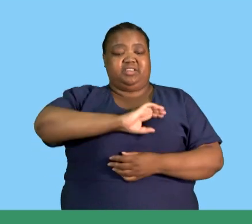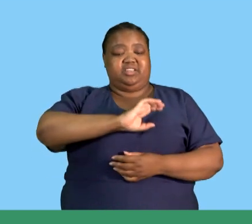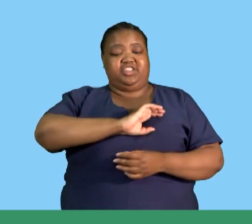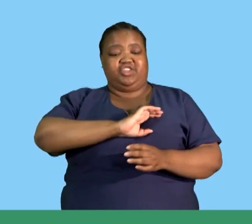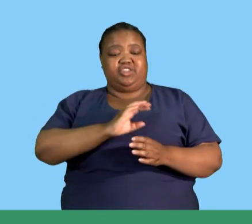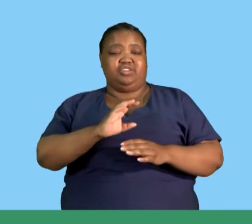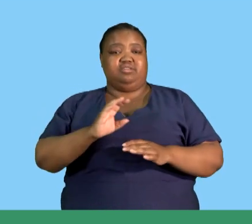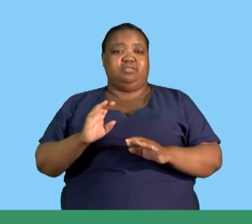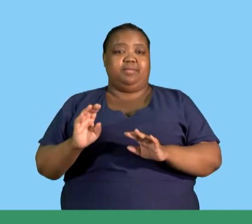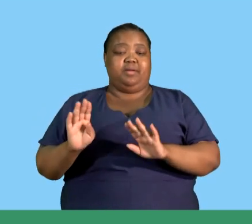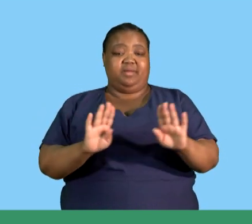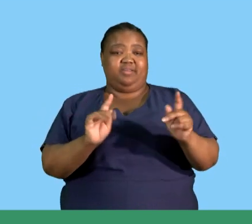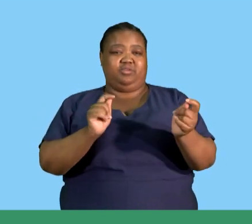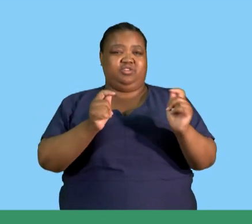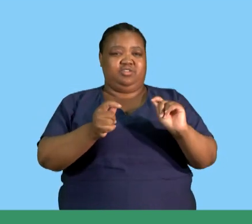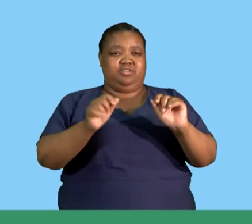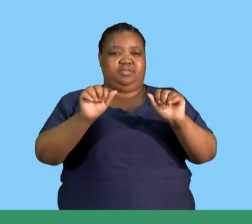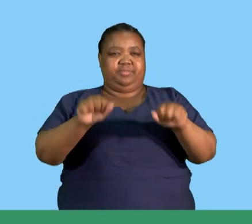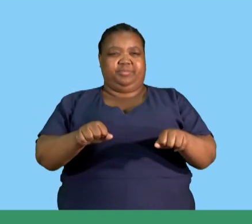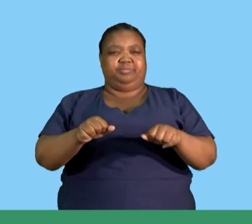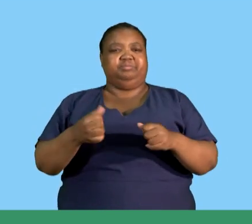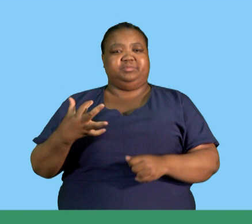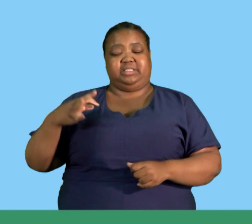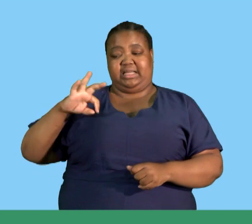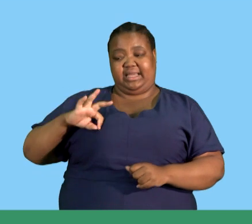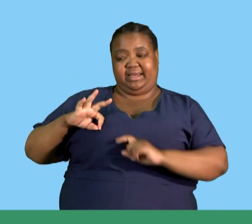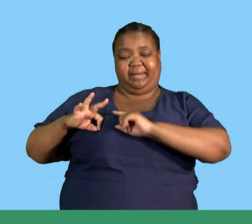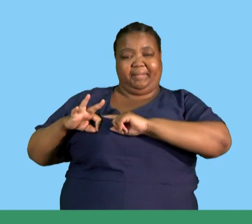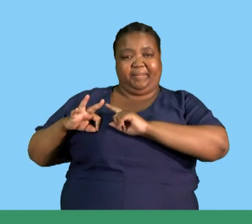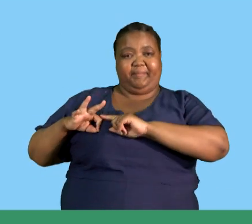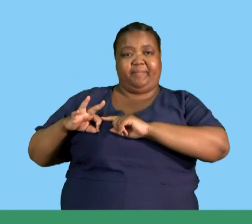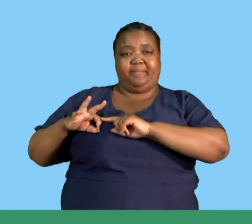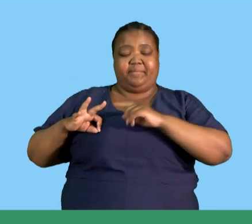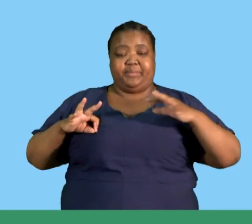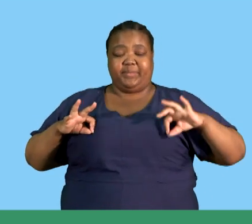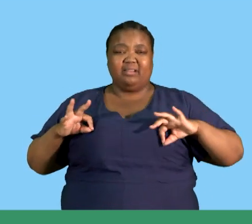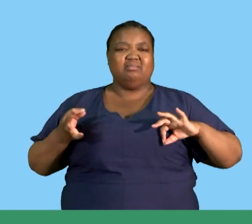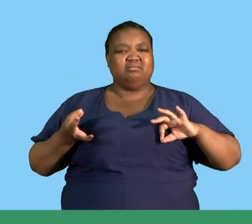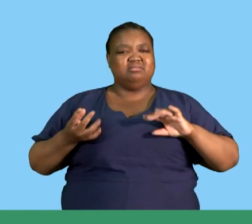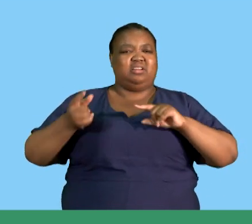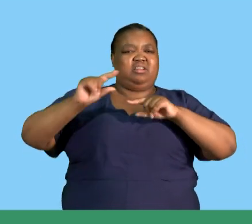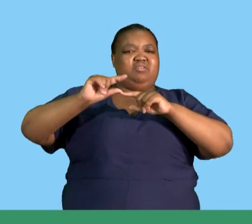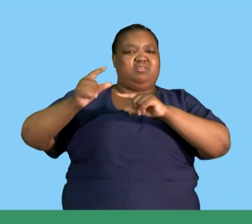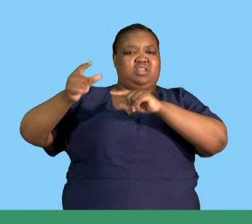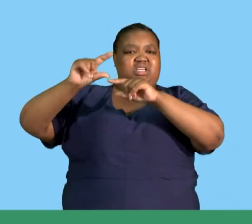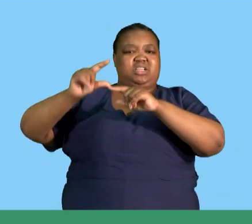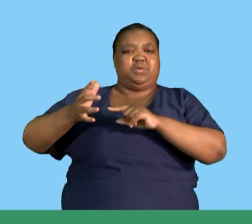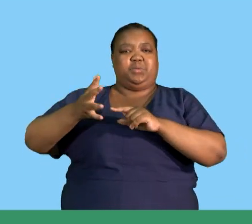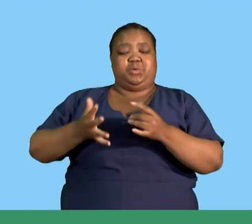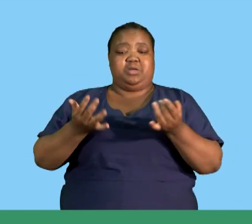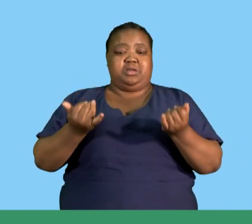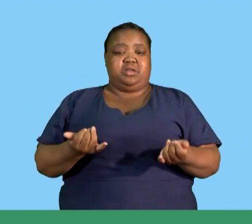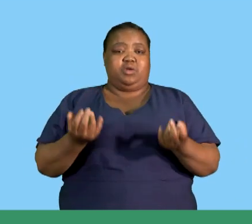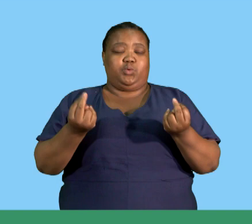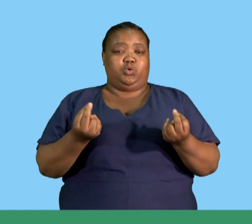customer habits, disposable income level will increase maybe. So when disposable income level increases, maybe now